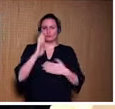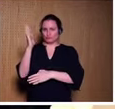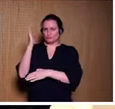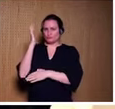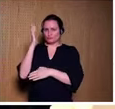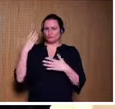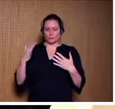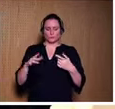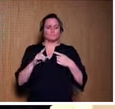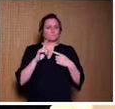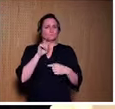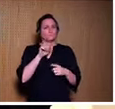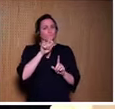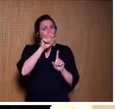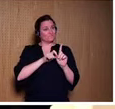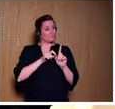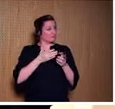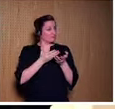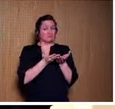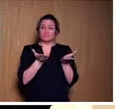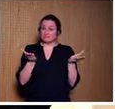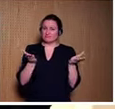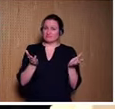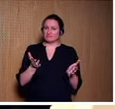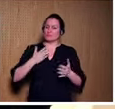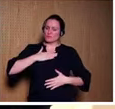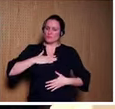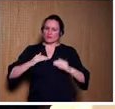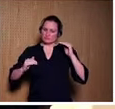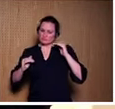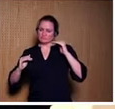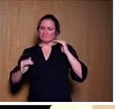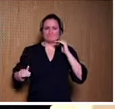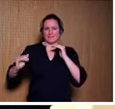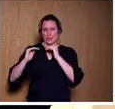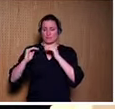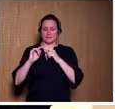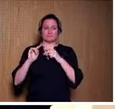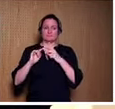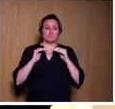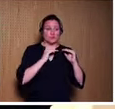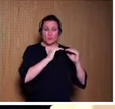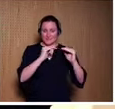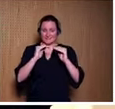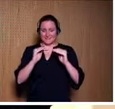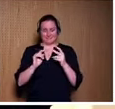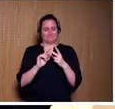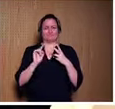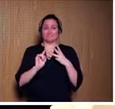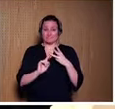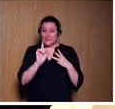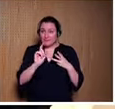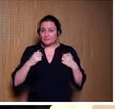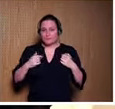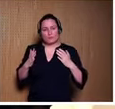the keynote speaker, she called for equity, equality for all, but she also called for right and bodily